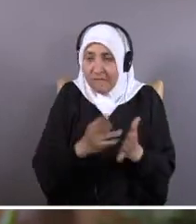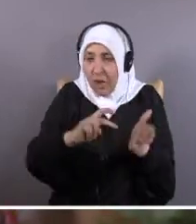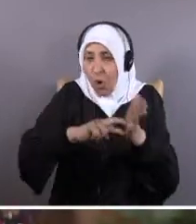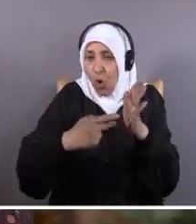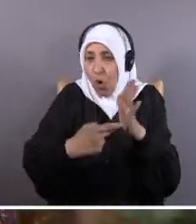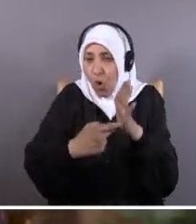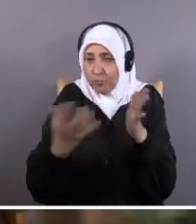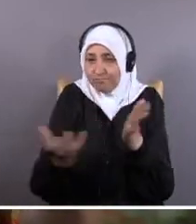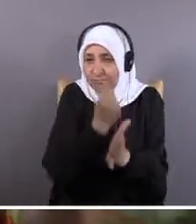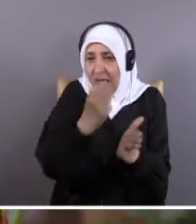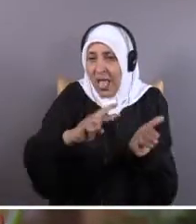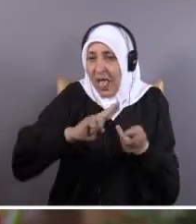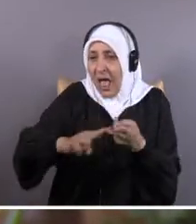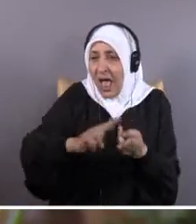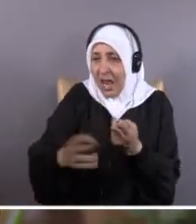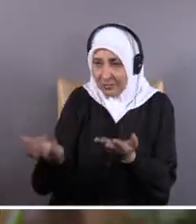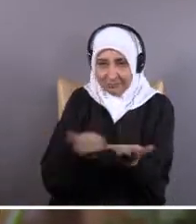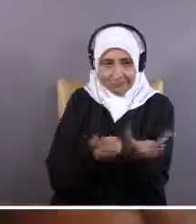to